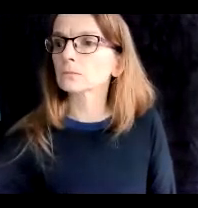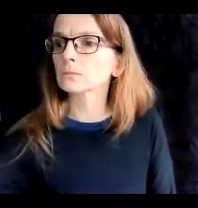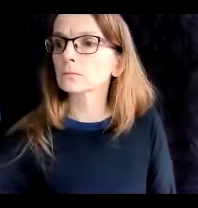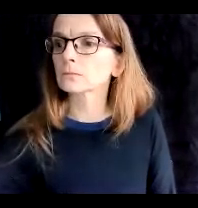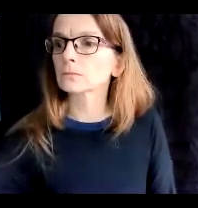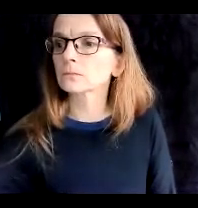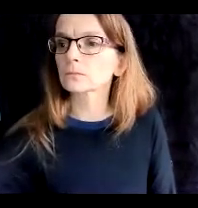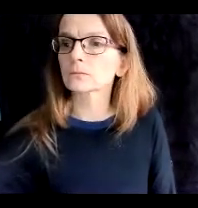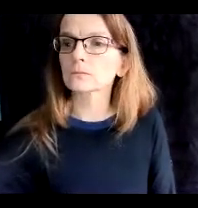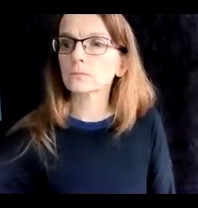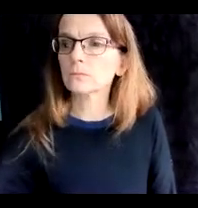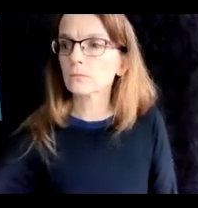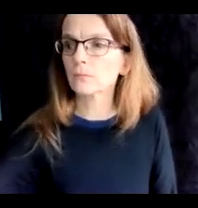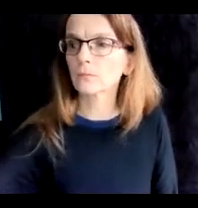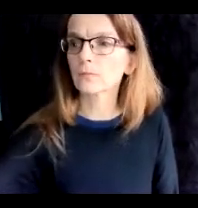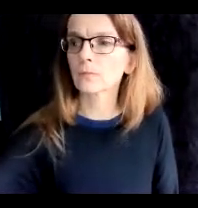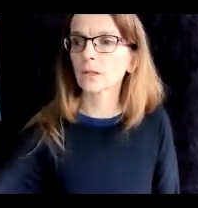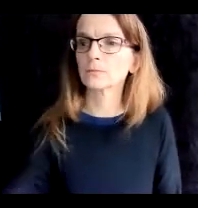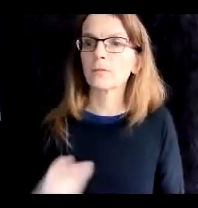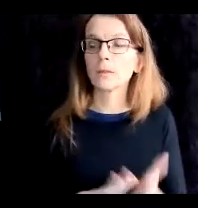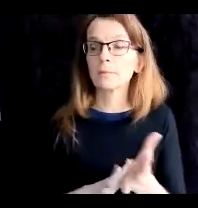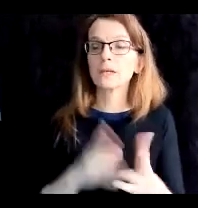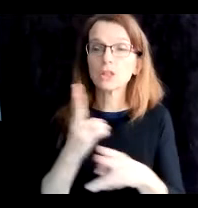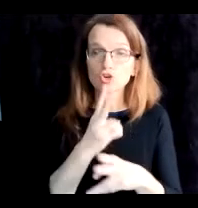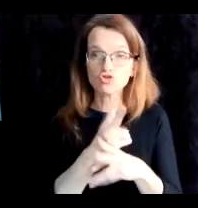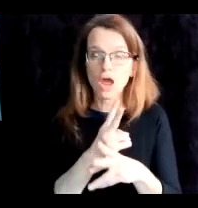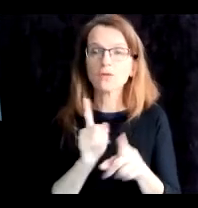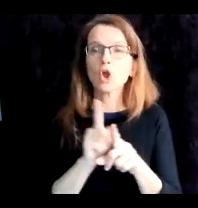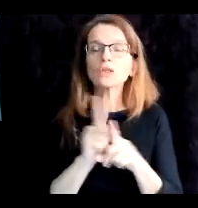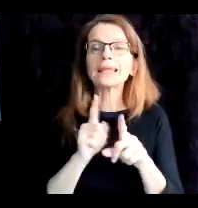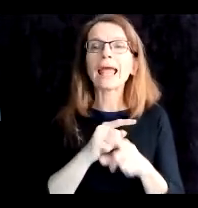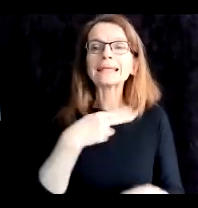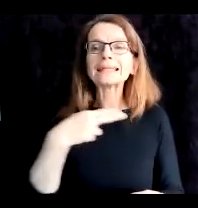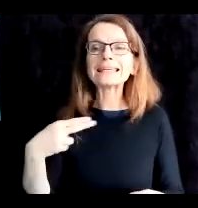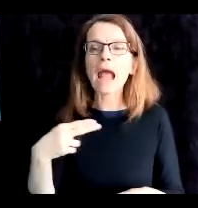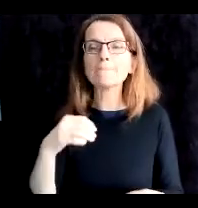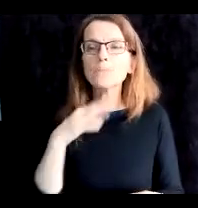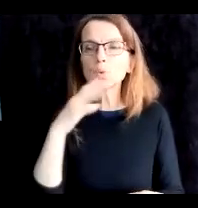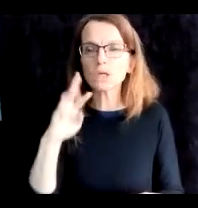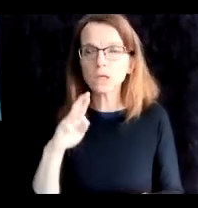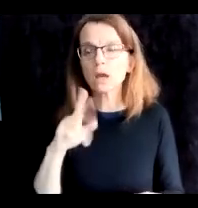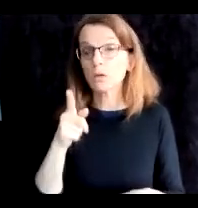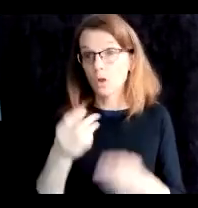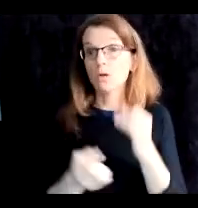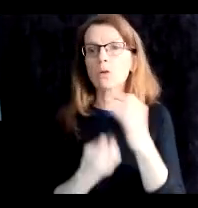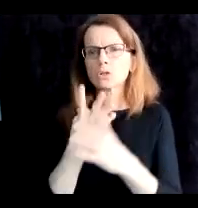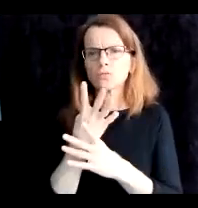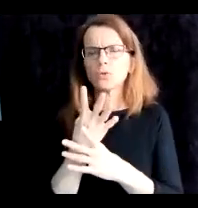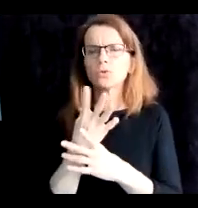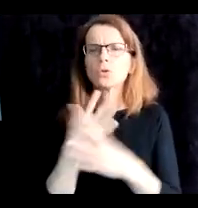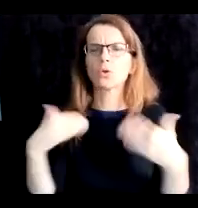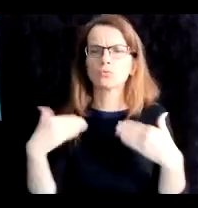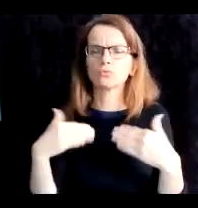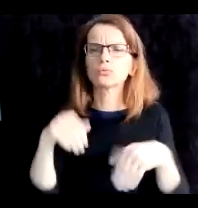really developed, industrialized and developed countries. And they are even praised for that. For example, Korea for